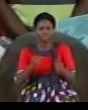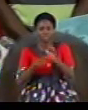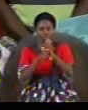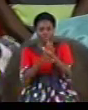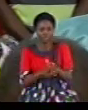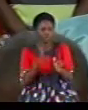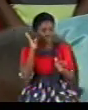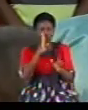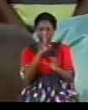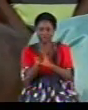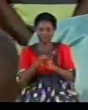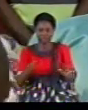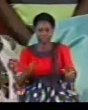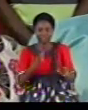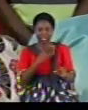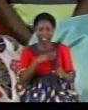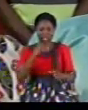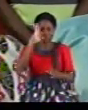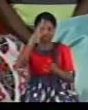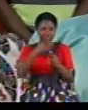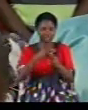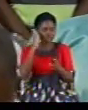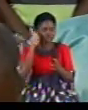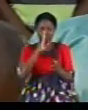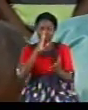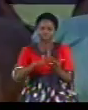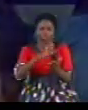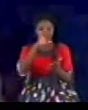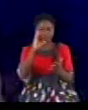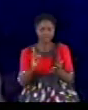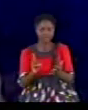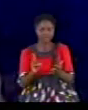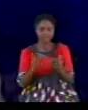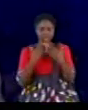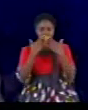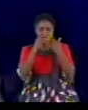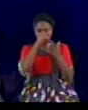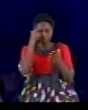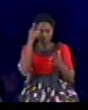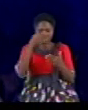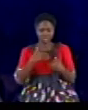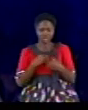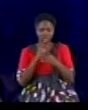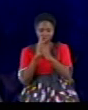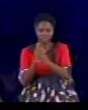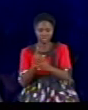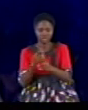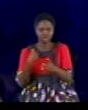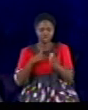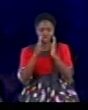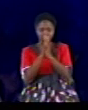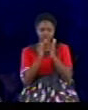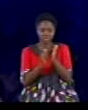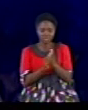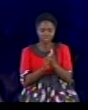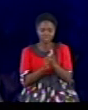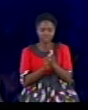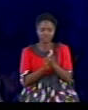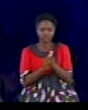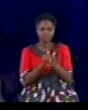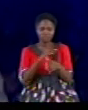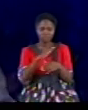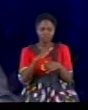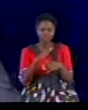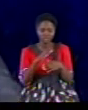Lord, your name will be glorified. Thank you, Lord, because we have answered. We pray that all the other gospel